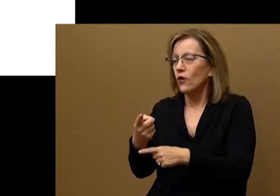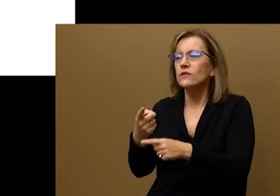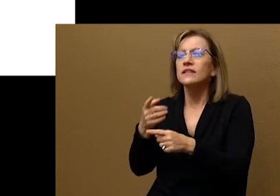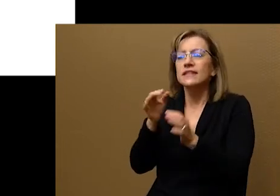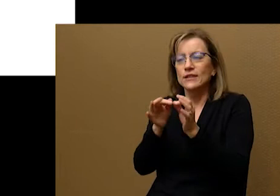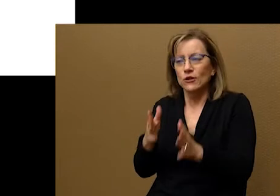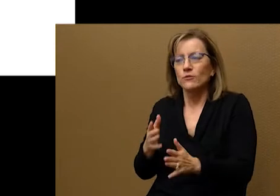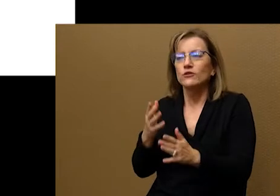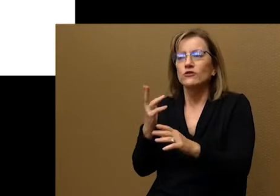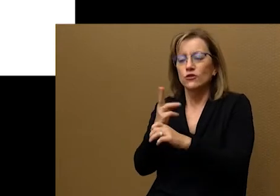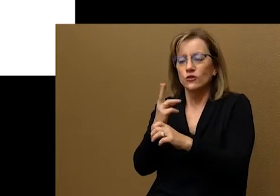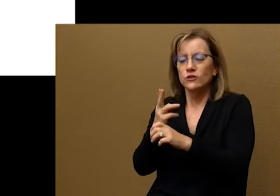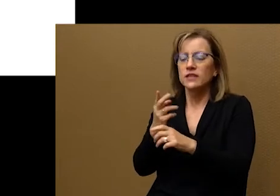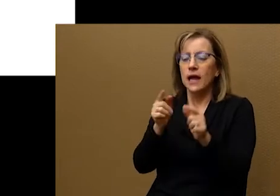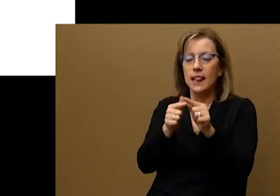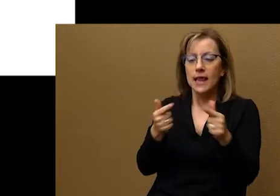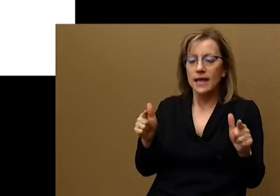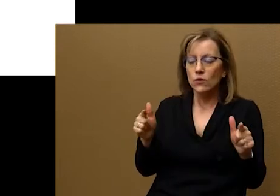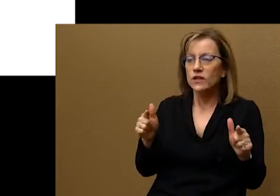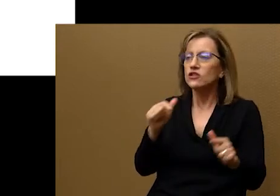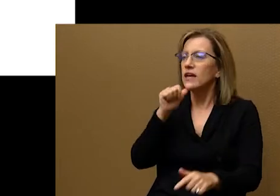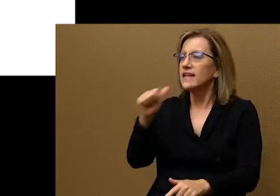if you just sign language not fluent.